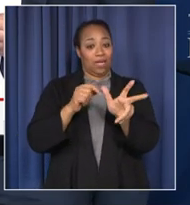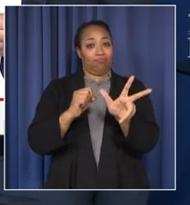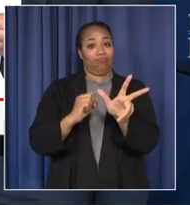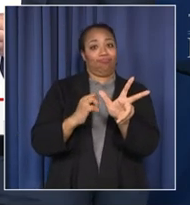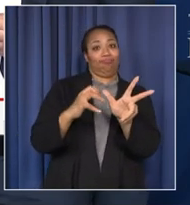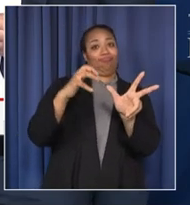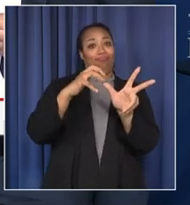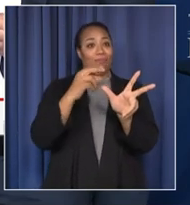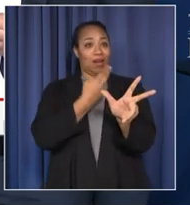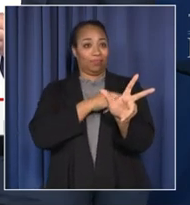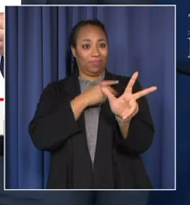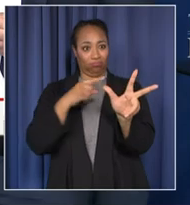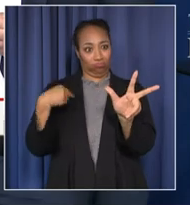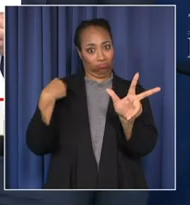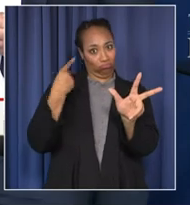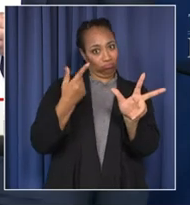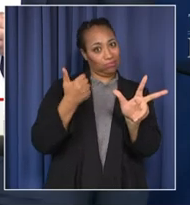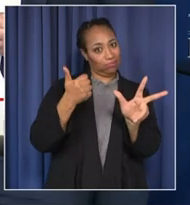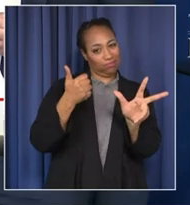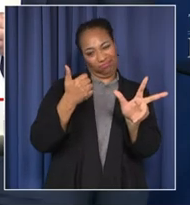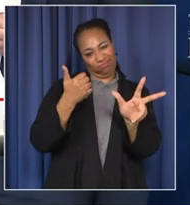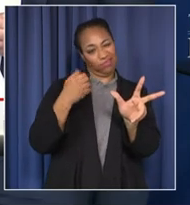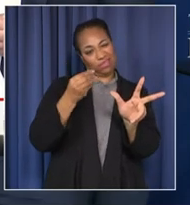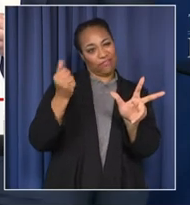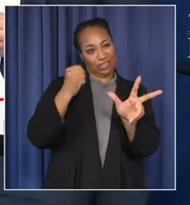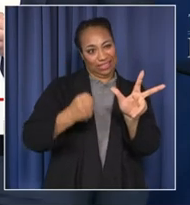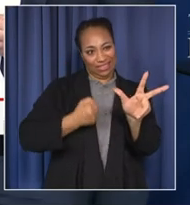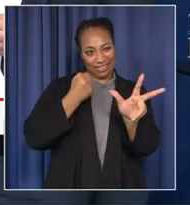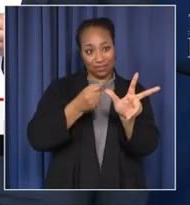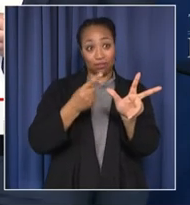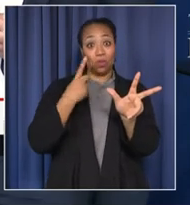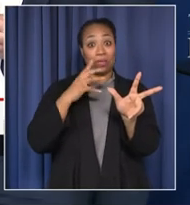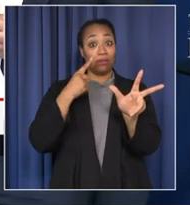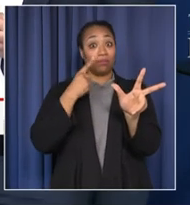last several years, and we expect to open April 15th.